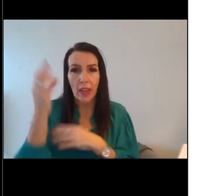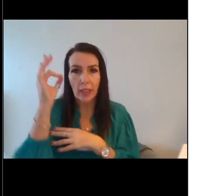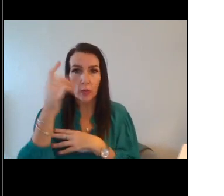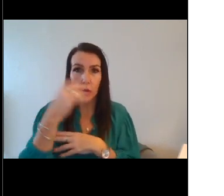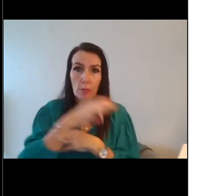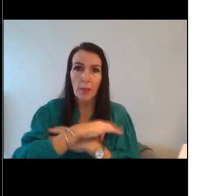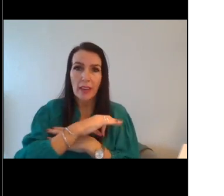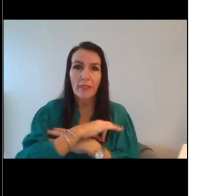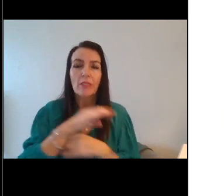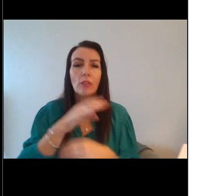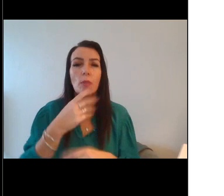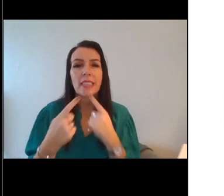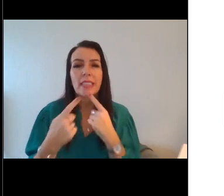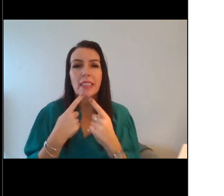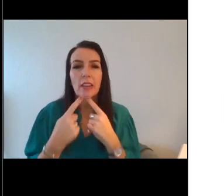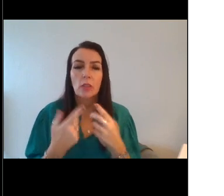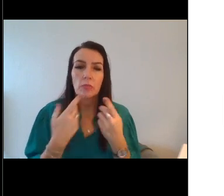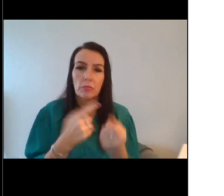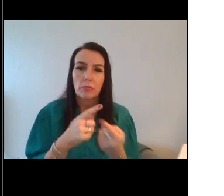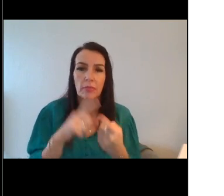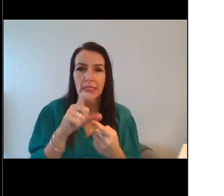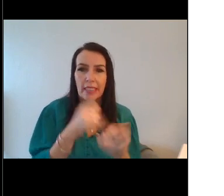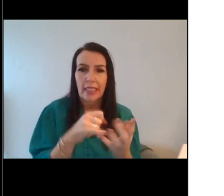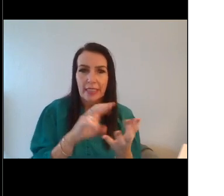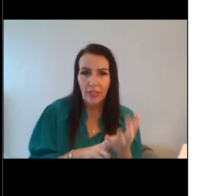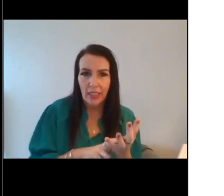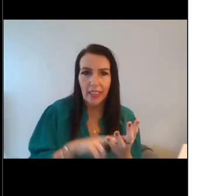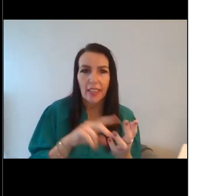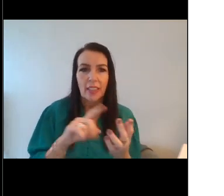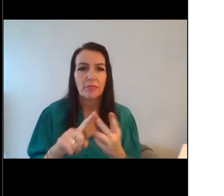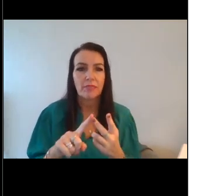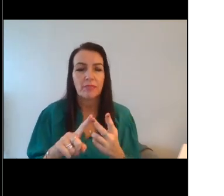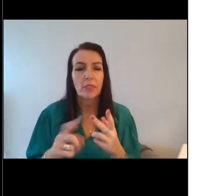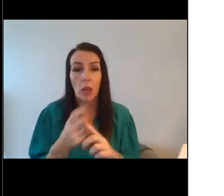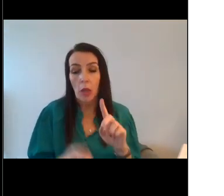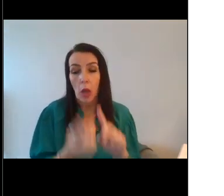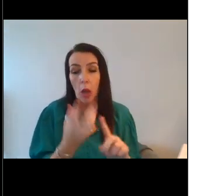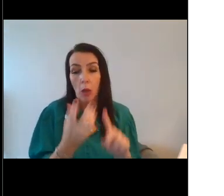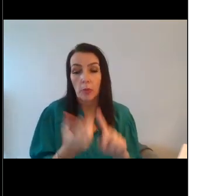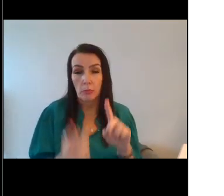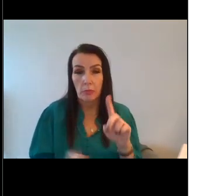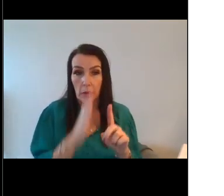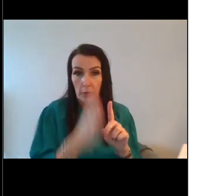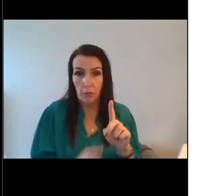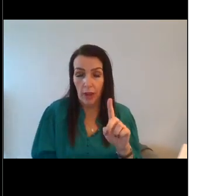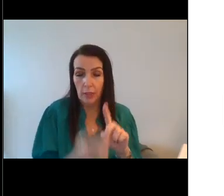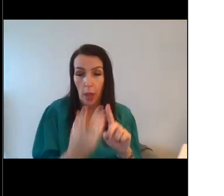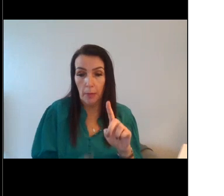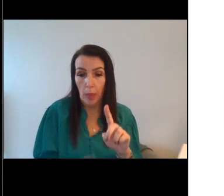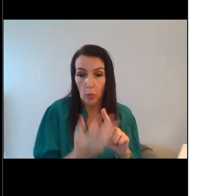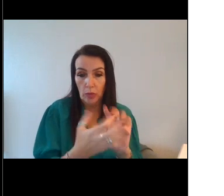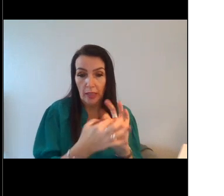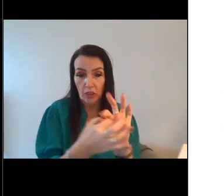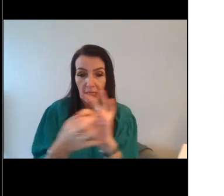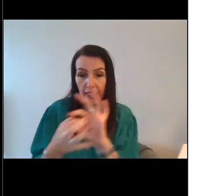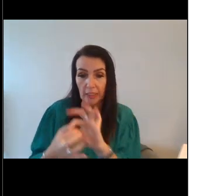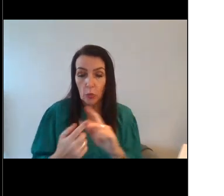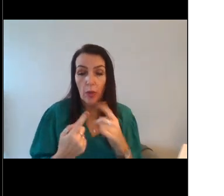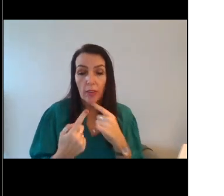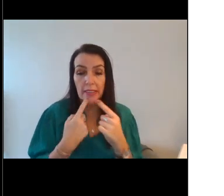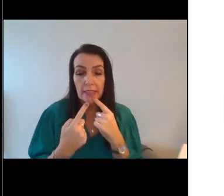from the data. So we provided CSV extracts that could be uploaded directly into council databases, which allowed joining to other data sets that the councils